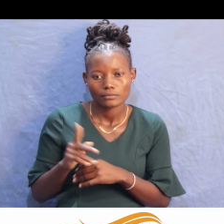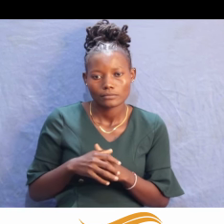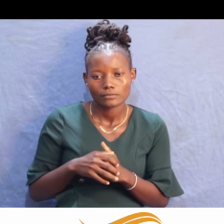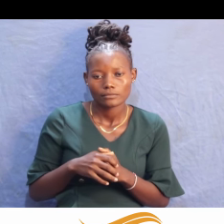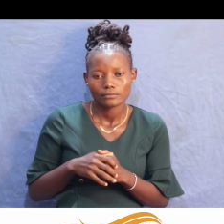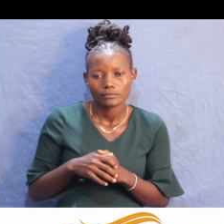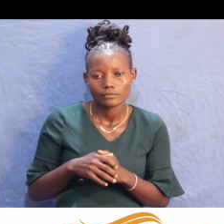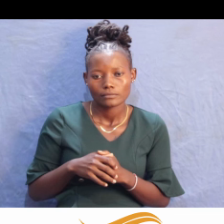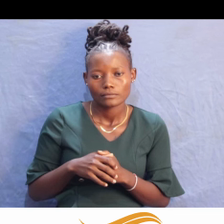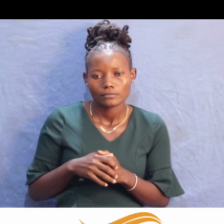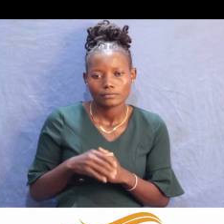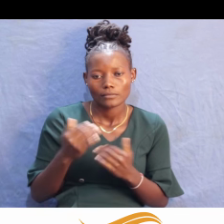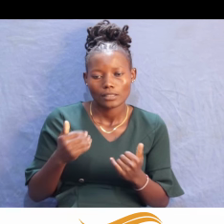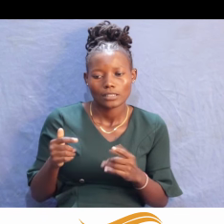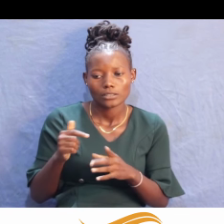Lots of benefits.